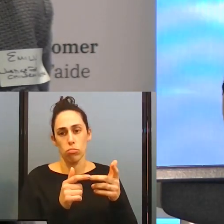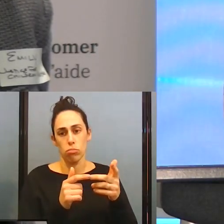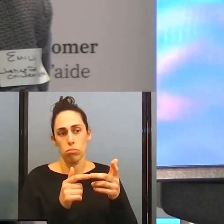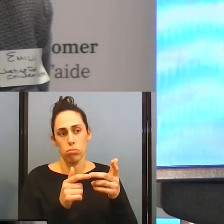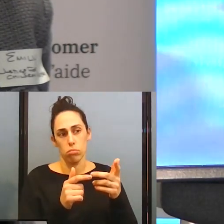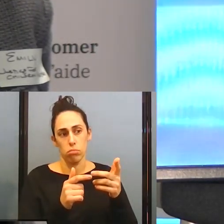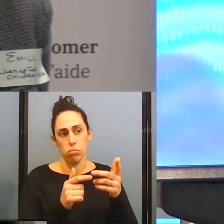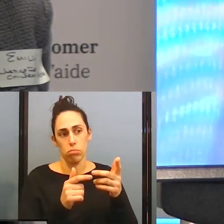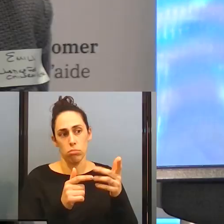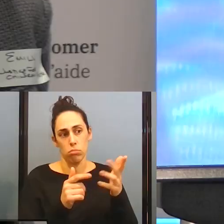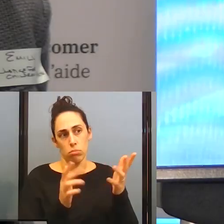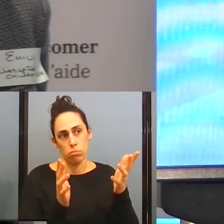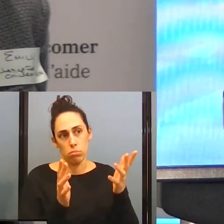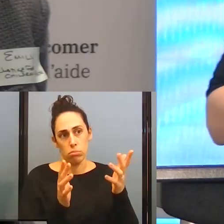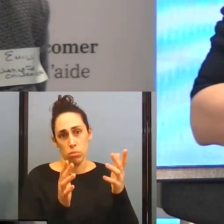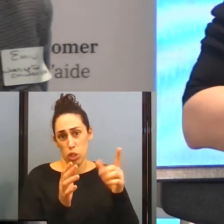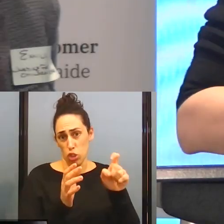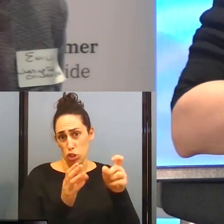route. Could be.